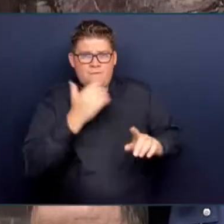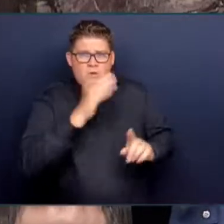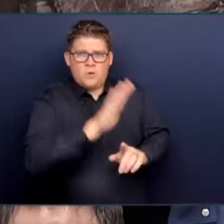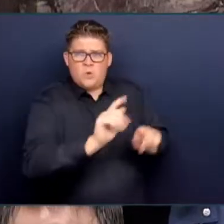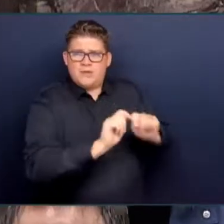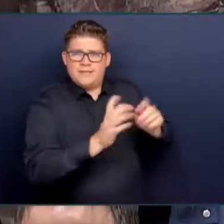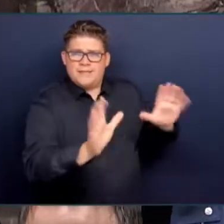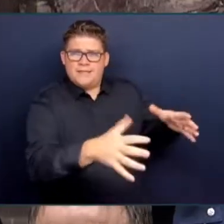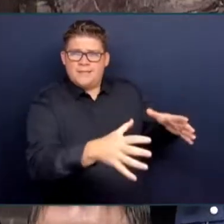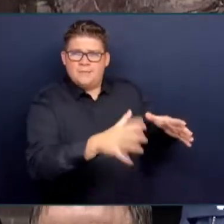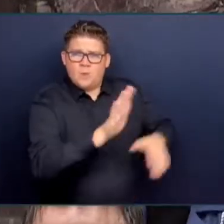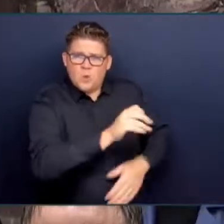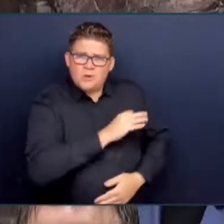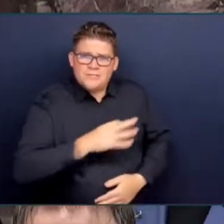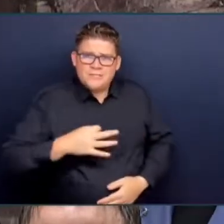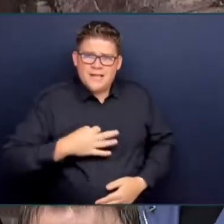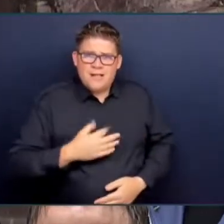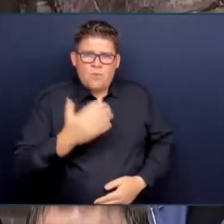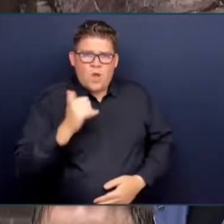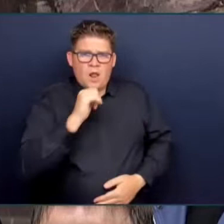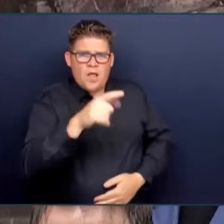can't afford to pay.